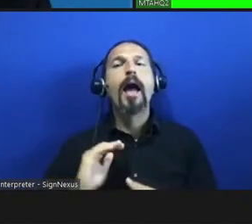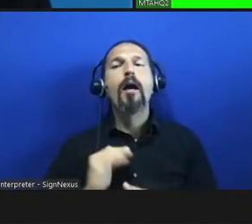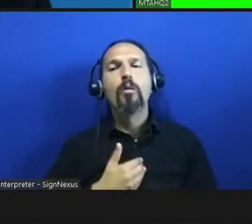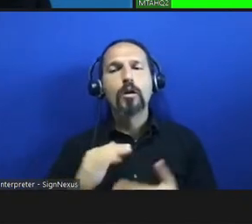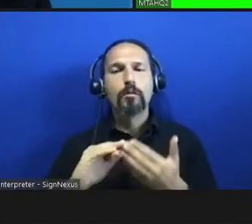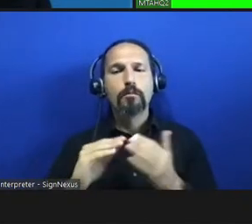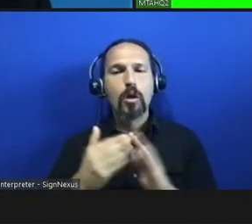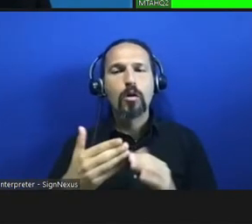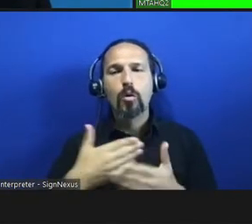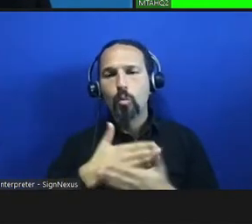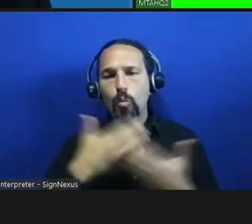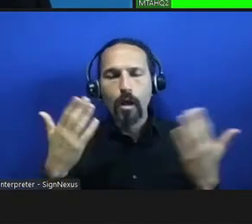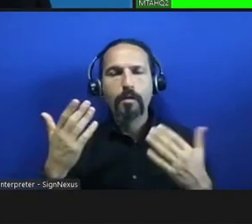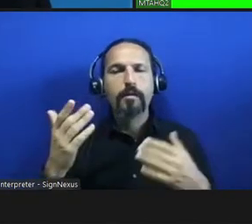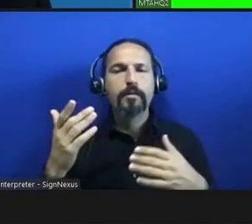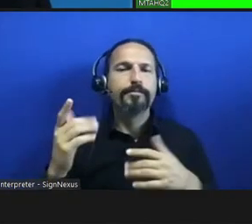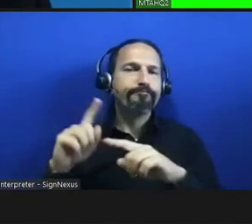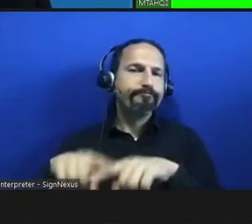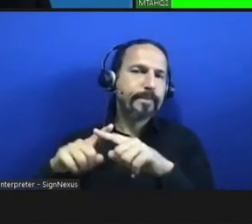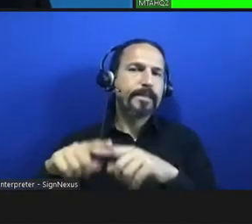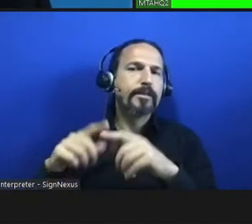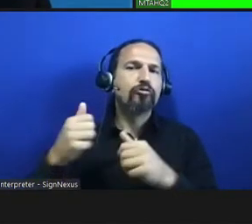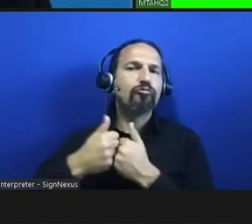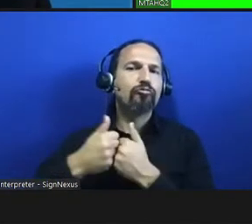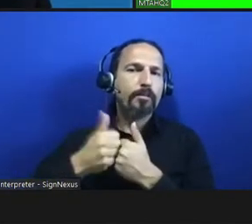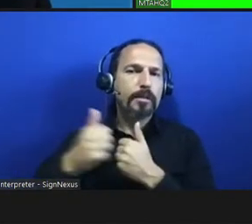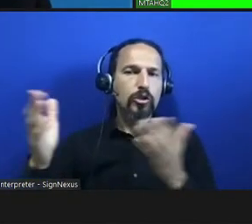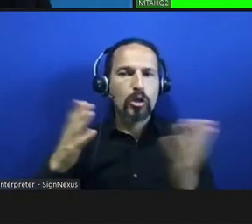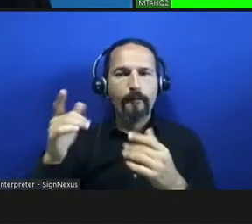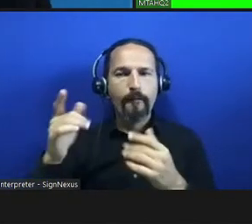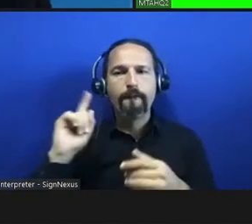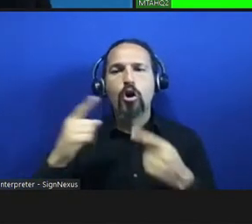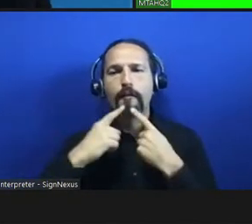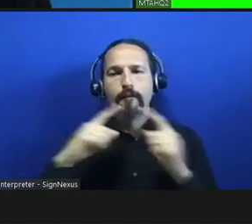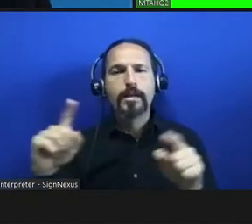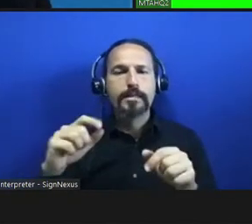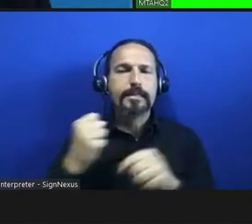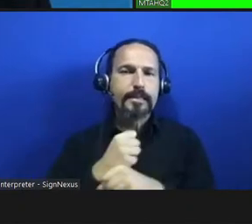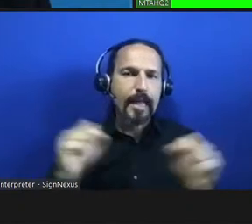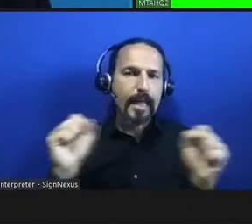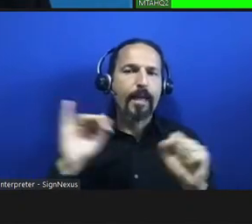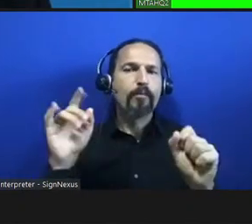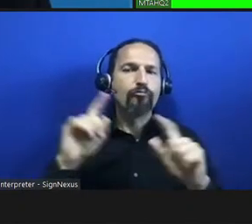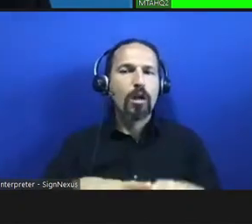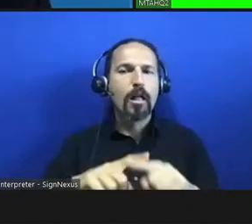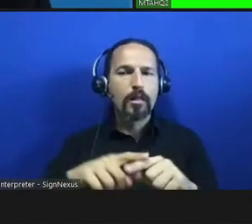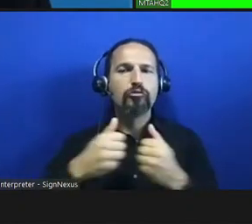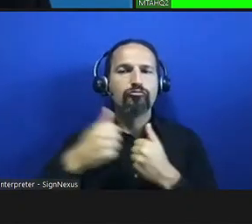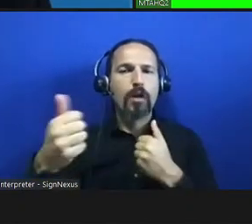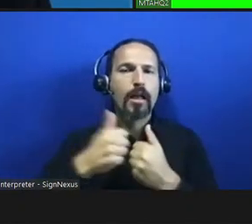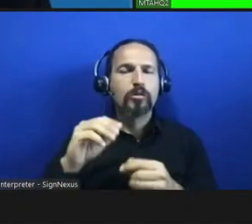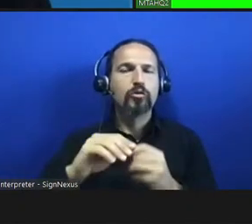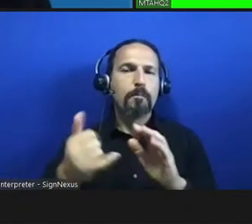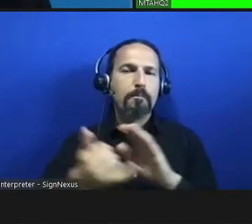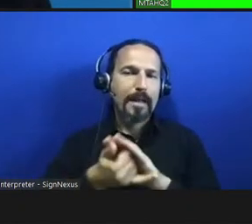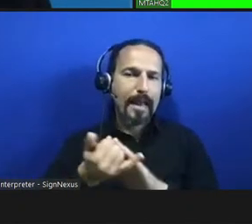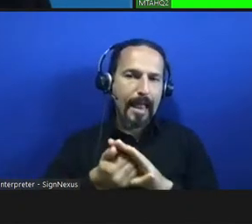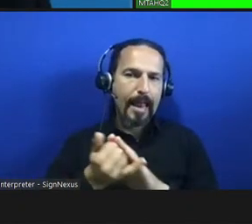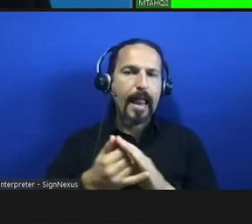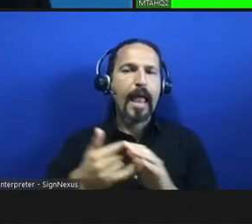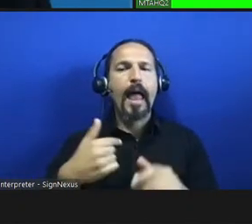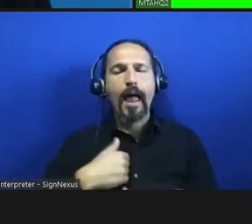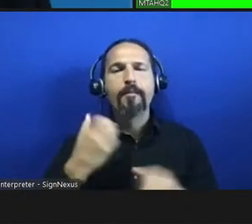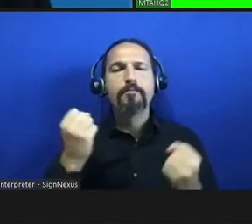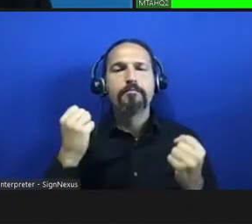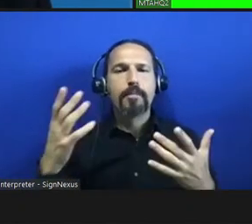lack viable public transportation services to effectively safely and reliably travel into Manhattan I